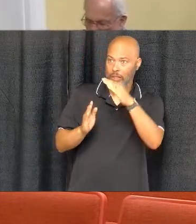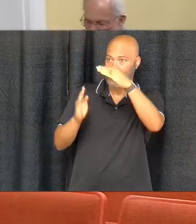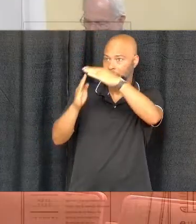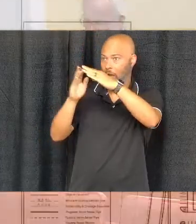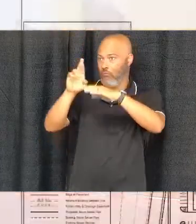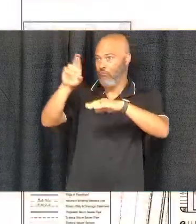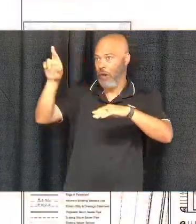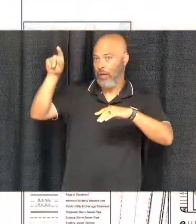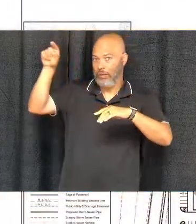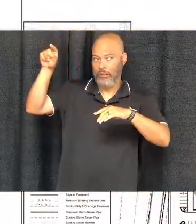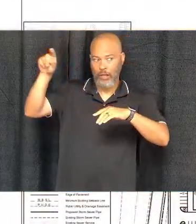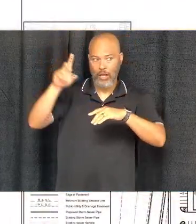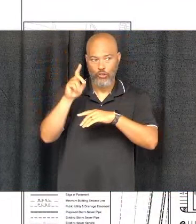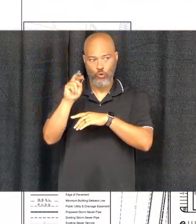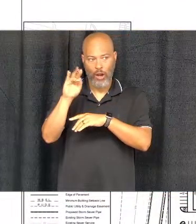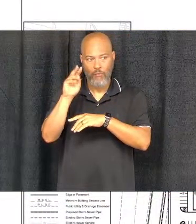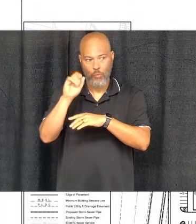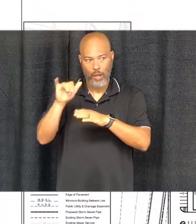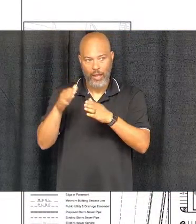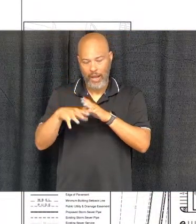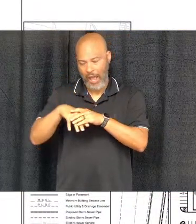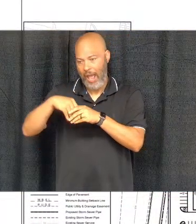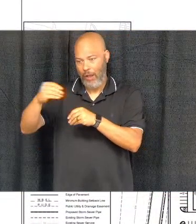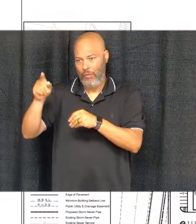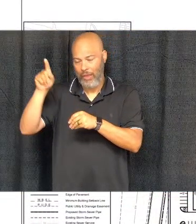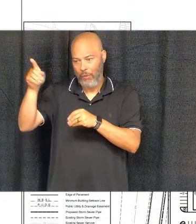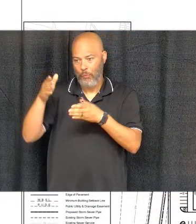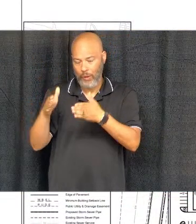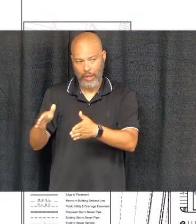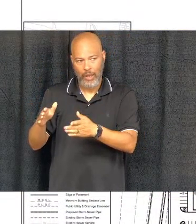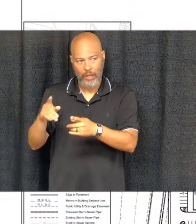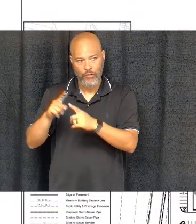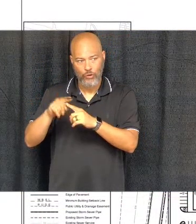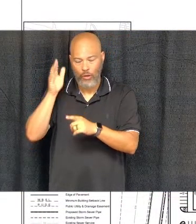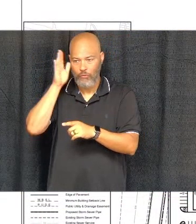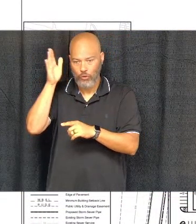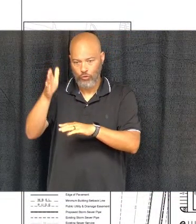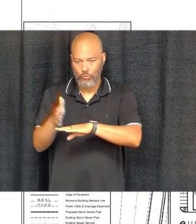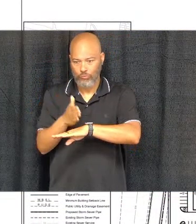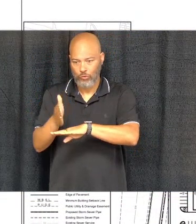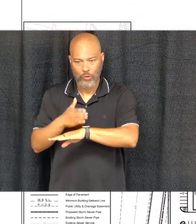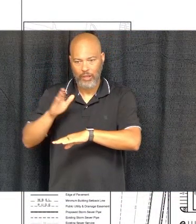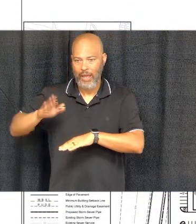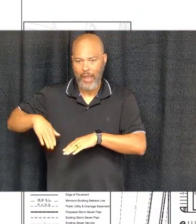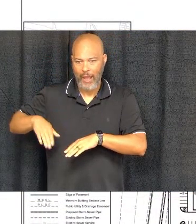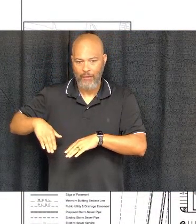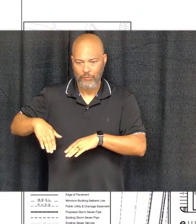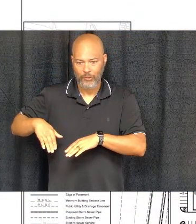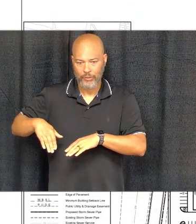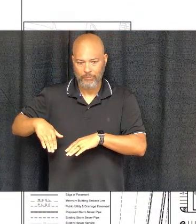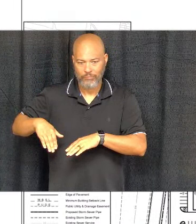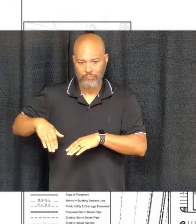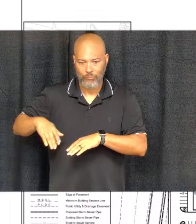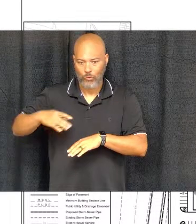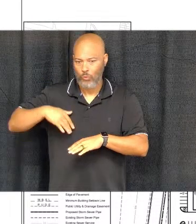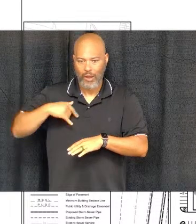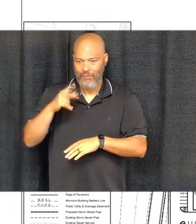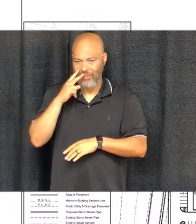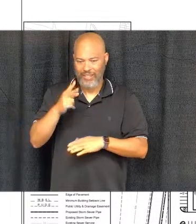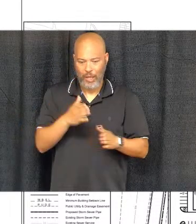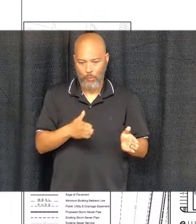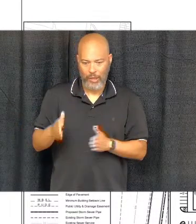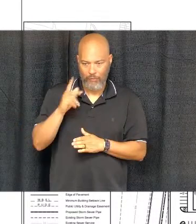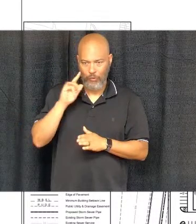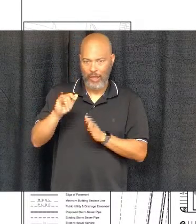the plan, a driveway out that side of it, as you can see, to a future development that has not been, we've not seen a plan for